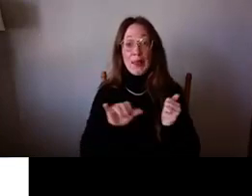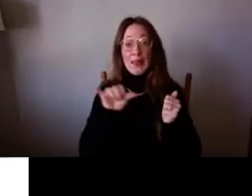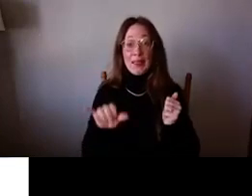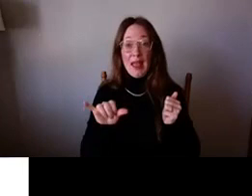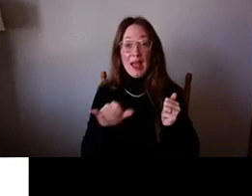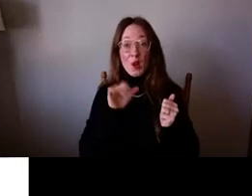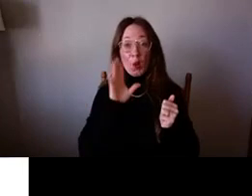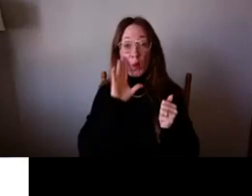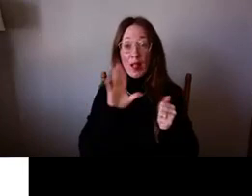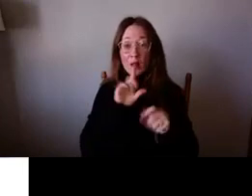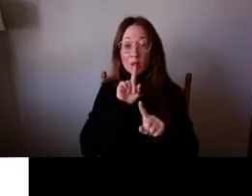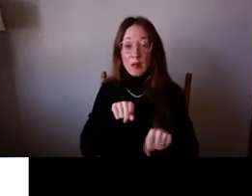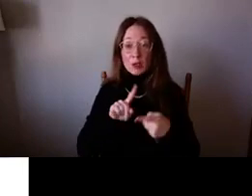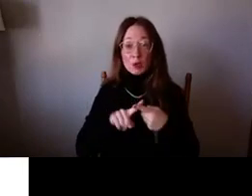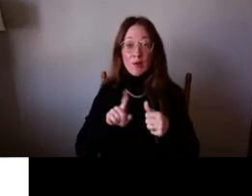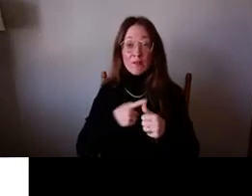first question.